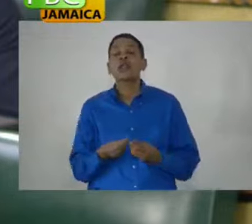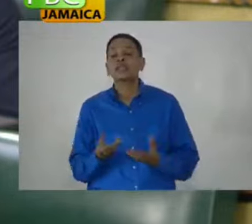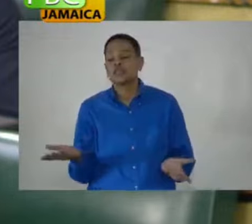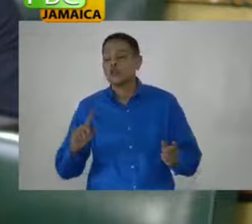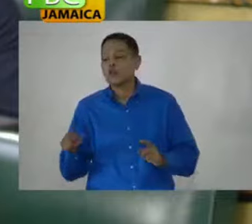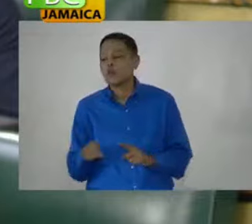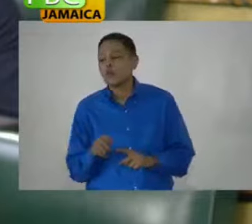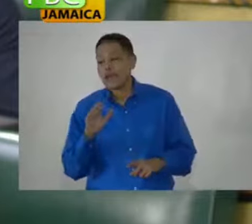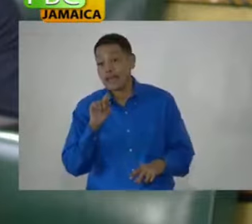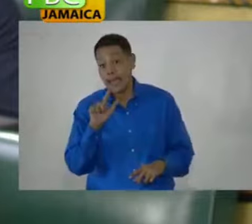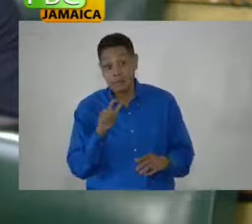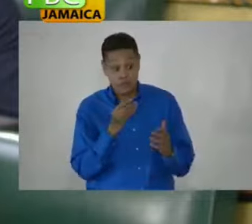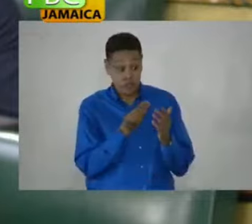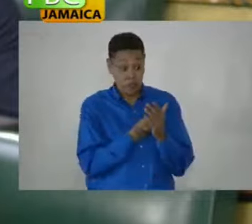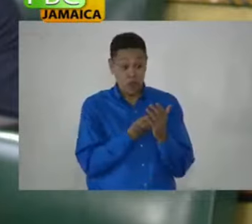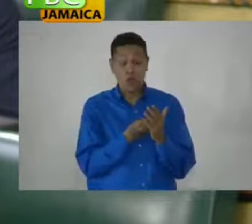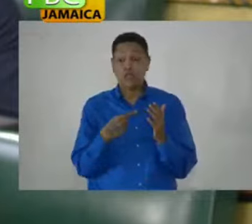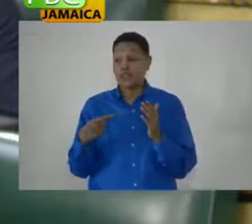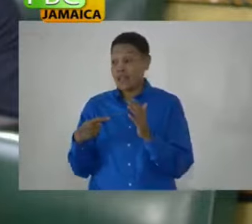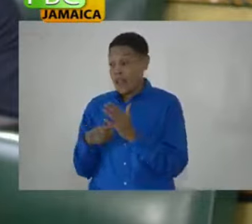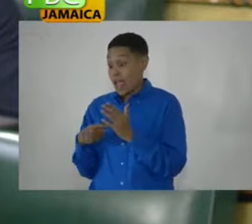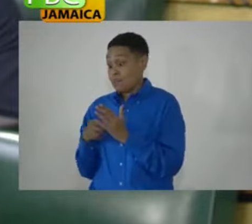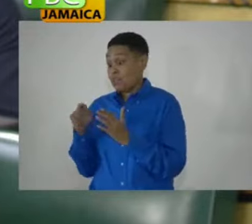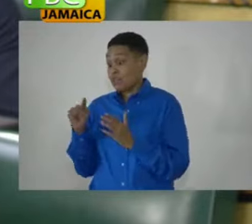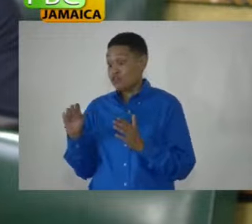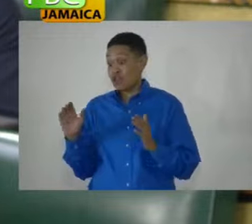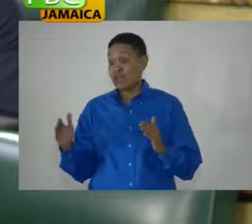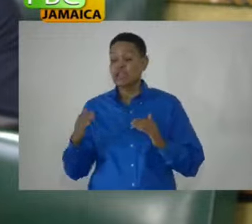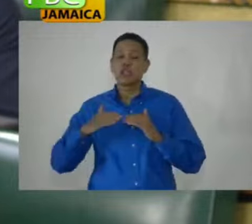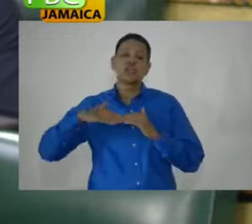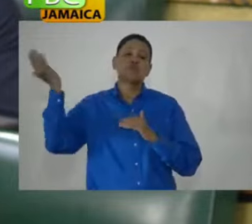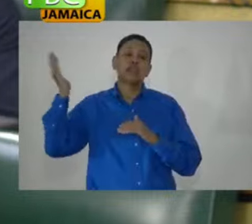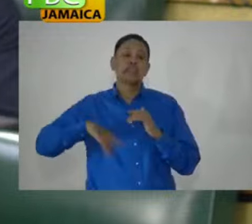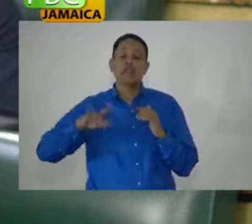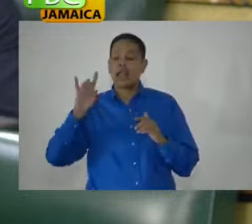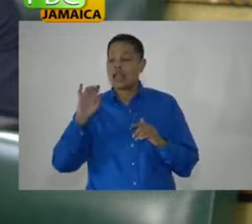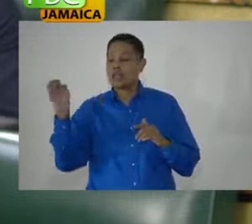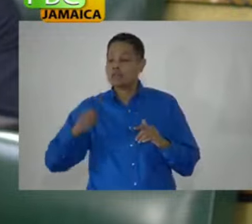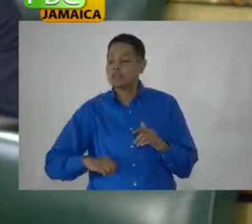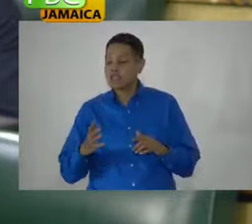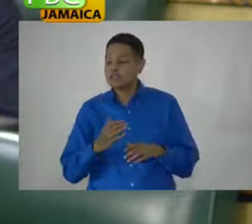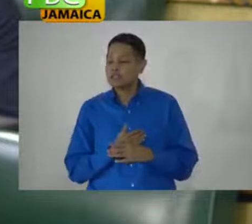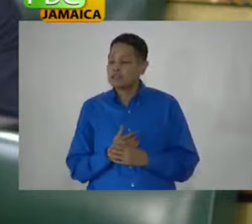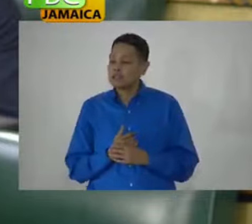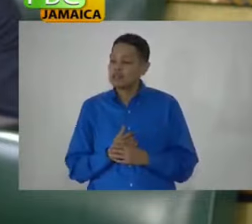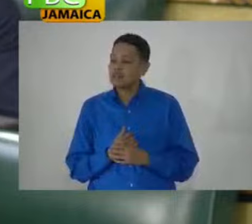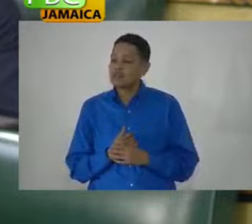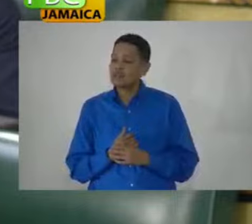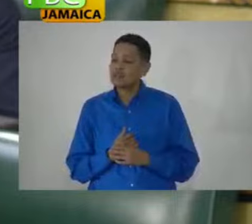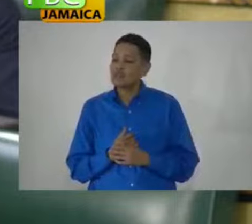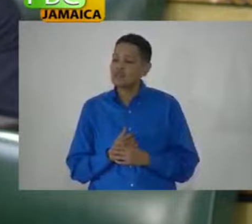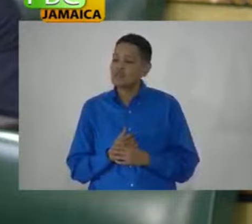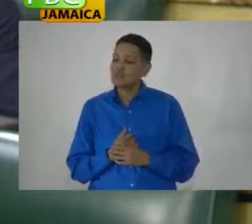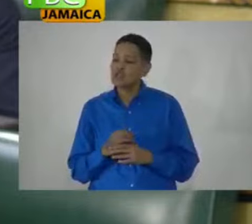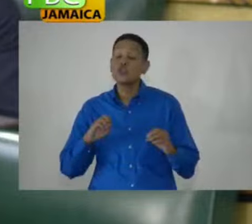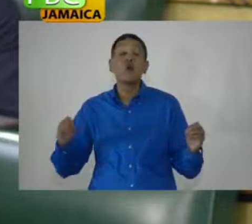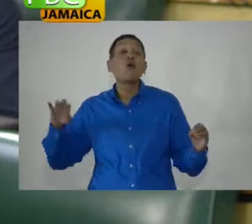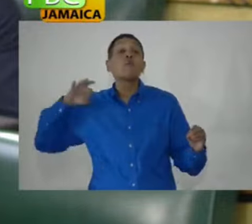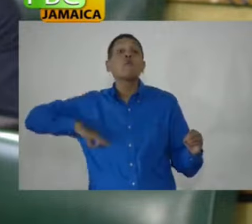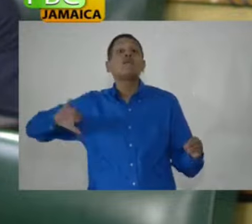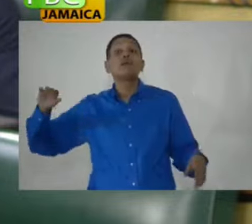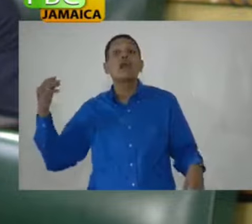the capital to monetary liability ratio is greater than 8%. No profits can be